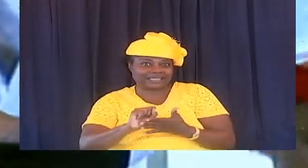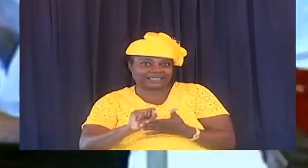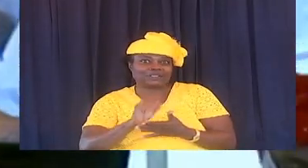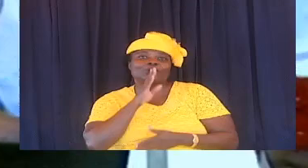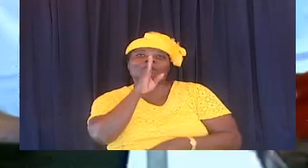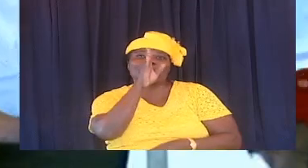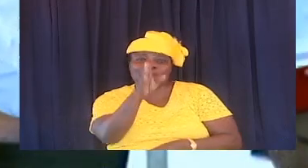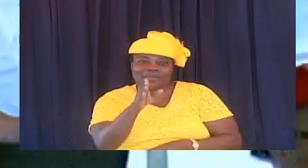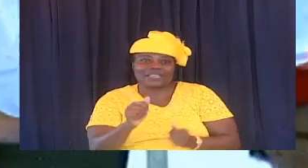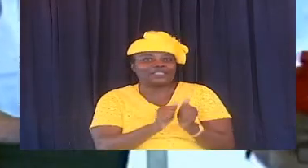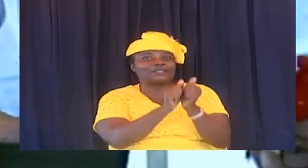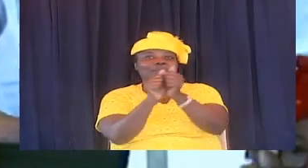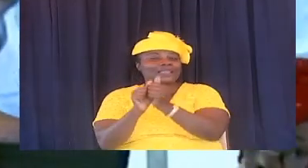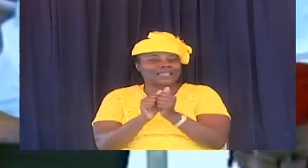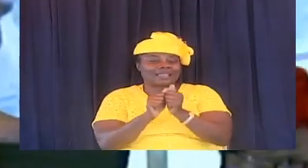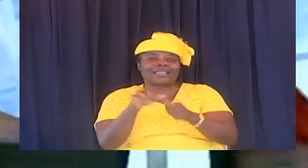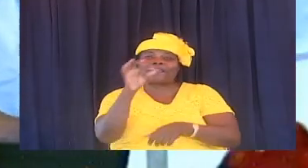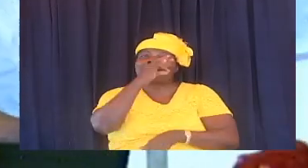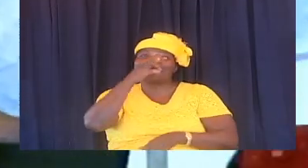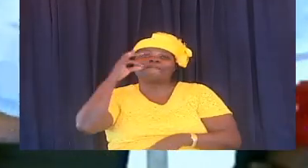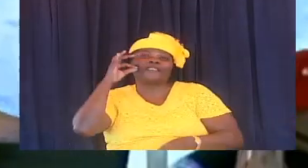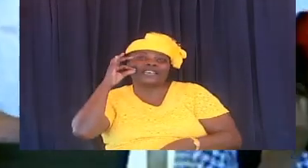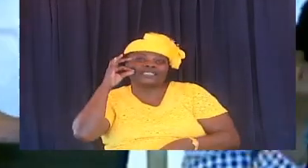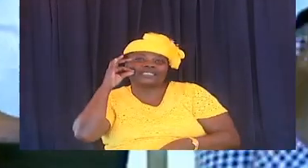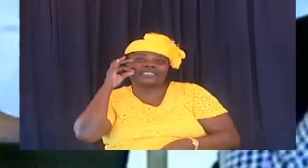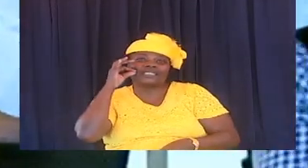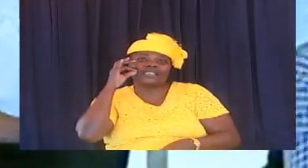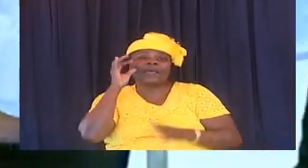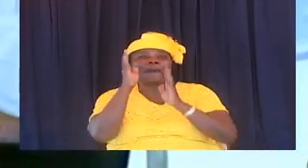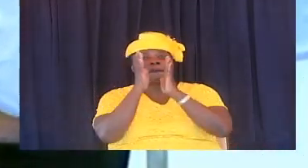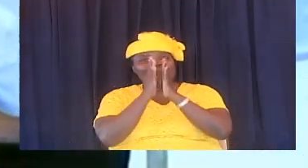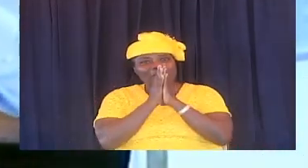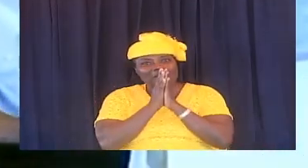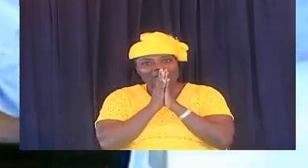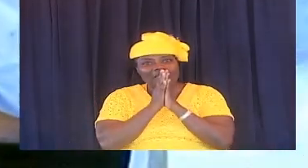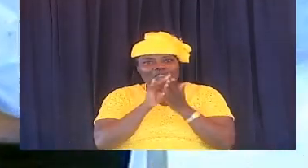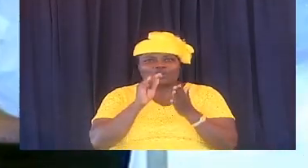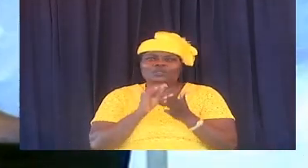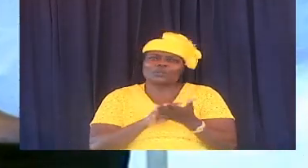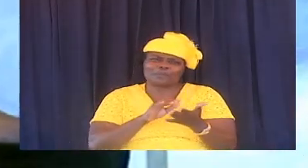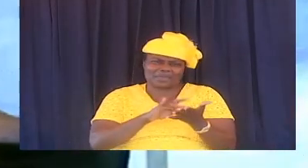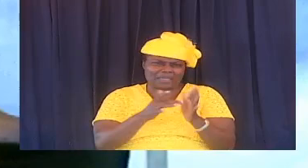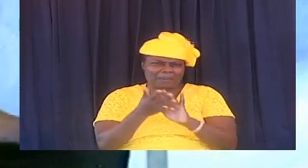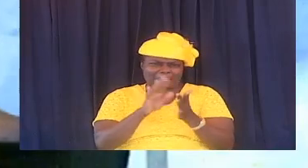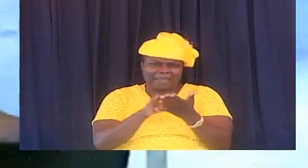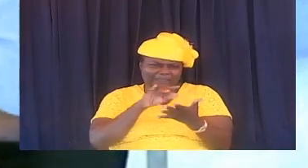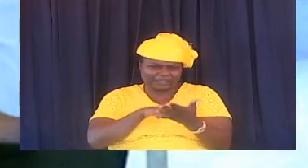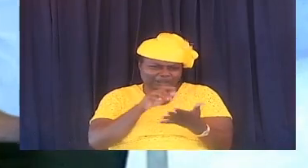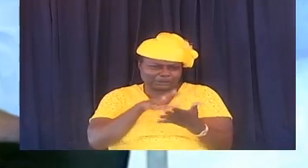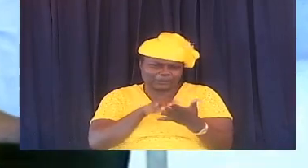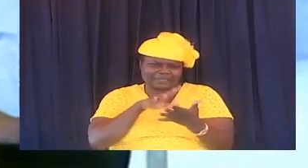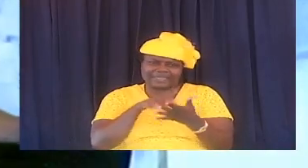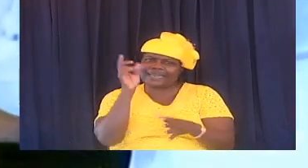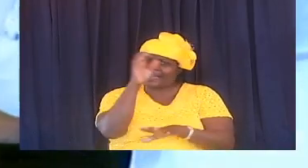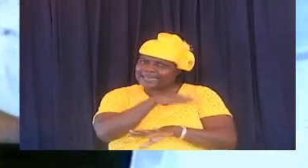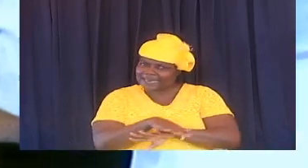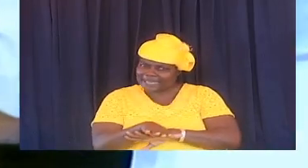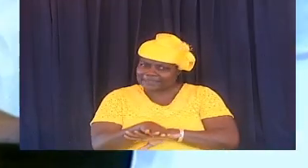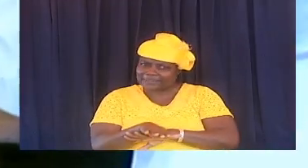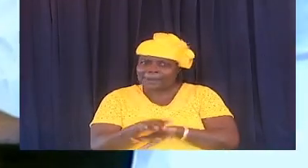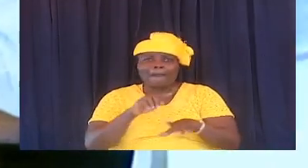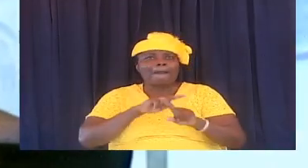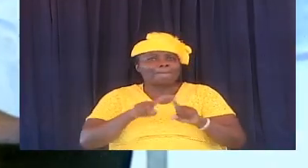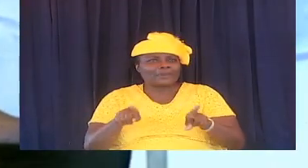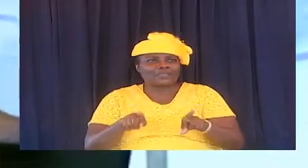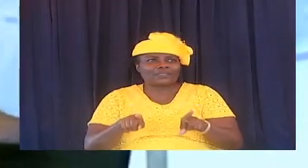prayer. Now, it's going to be Bible study night as usual on Wednesday. And we thank God we are